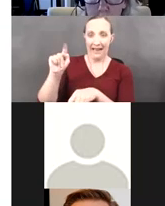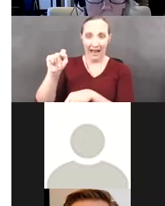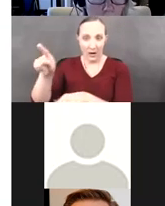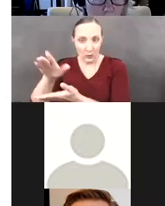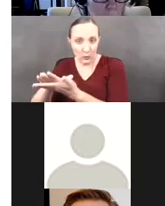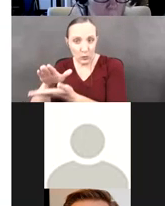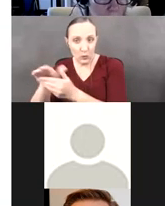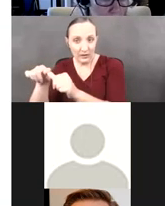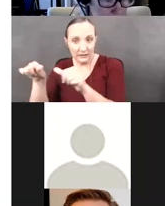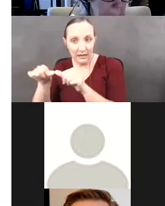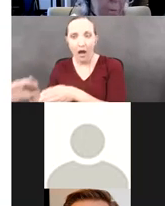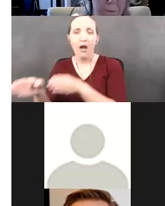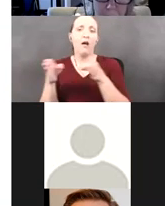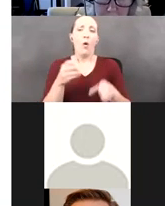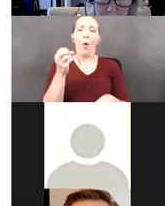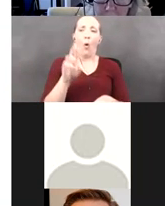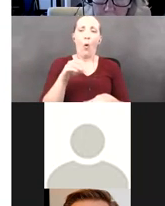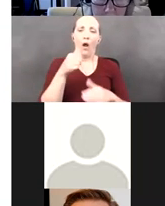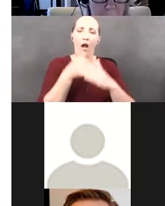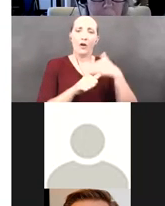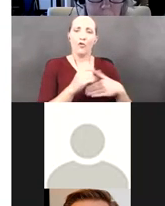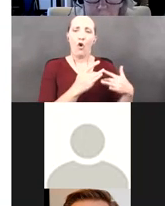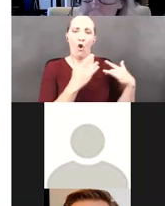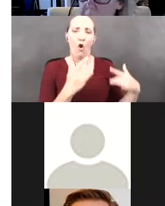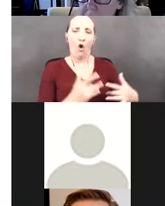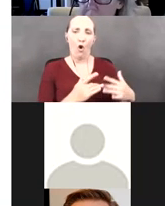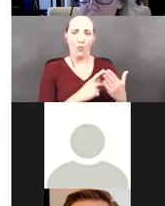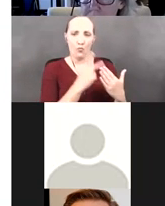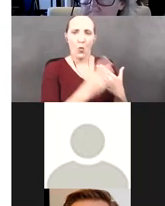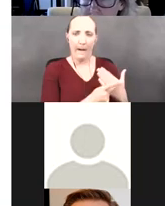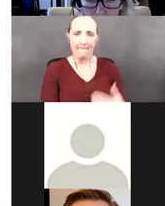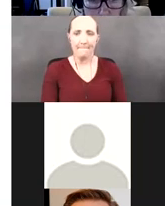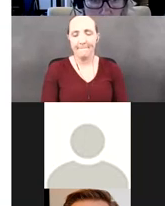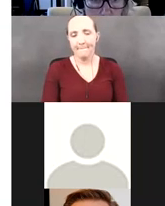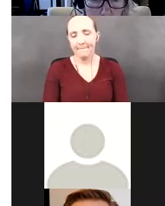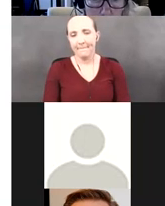en las through the Hearts escuelas program. o a través del programa Hearts.